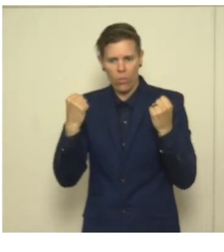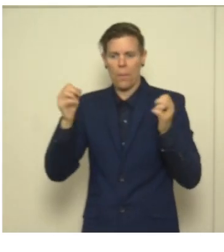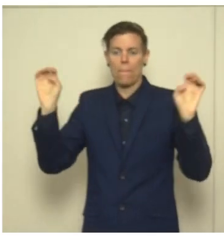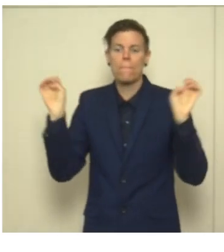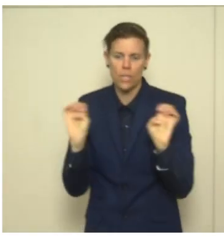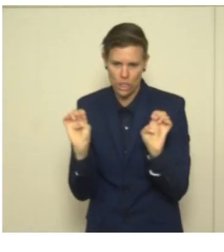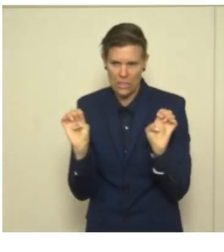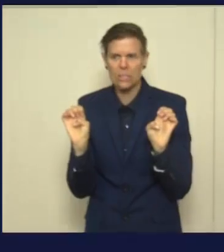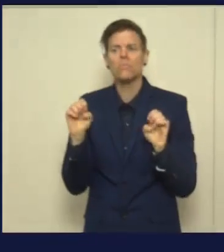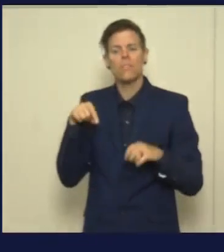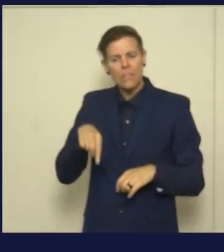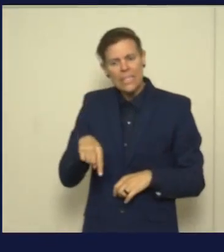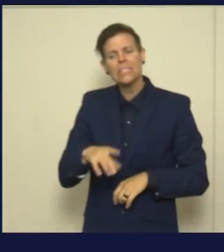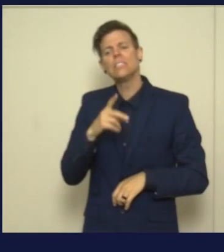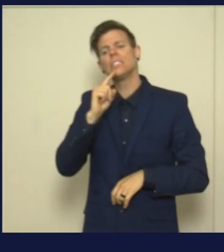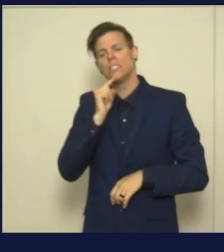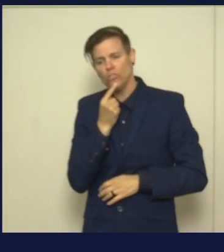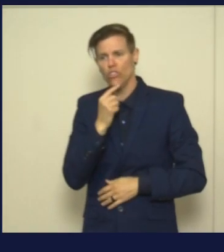better. Next slide.